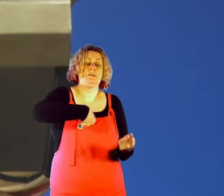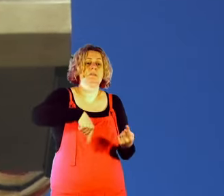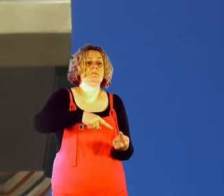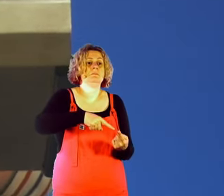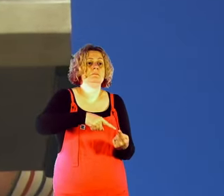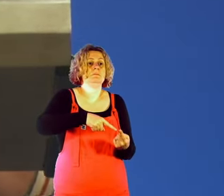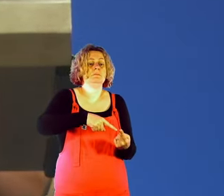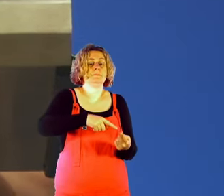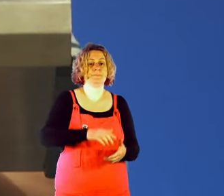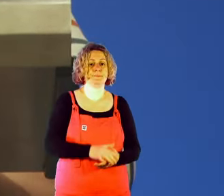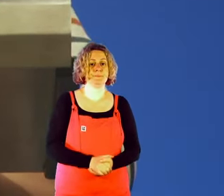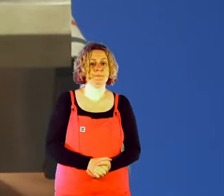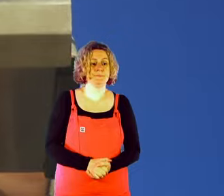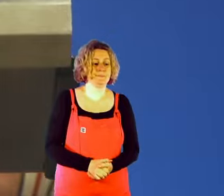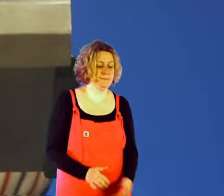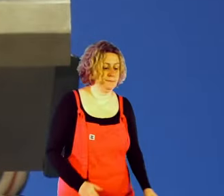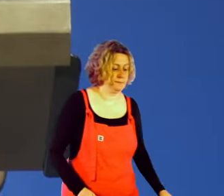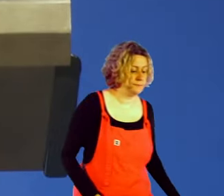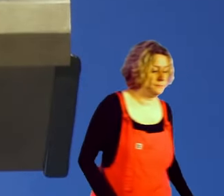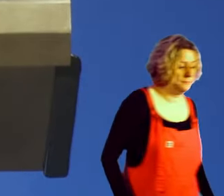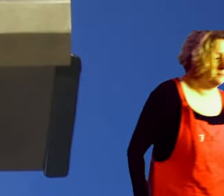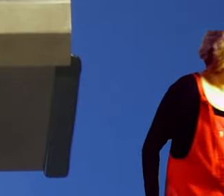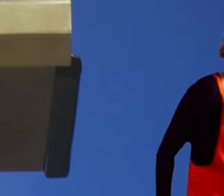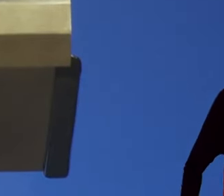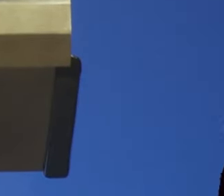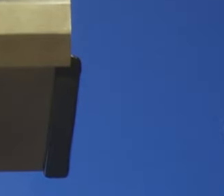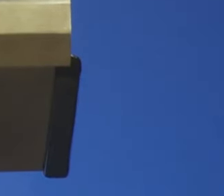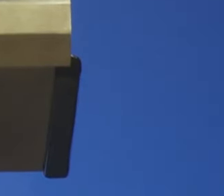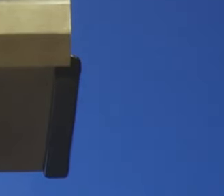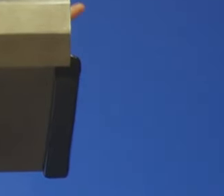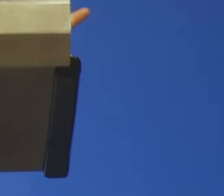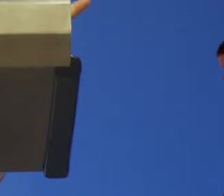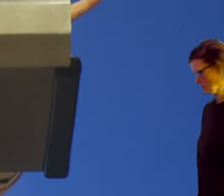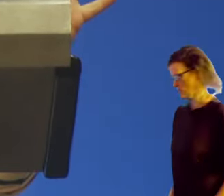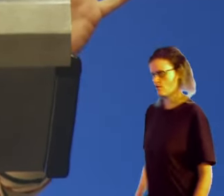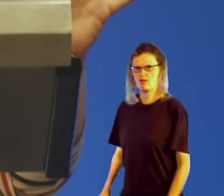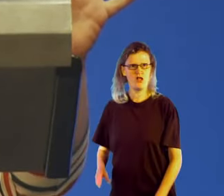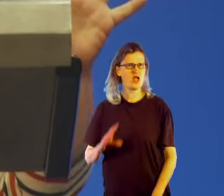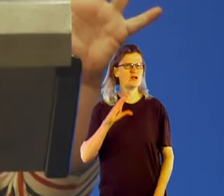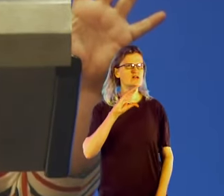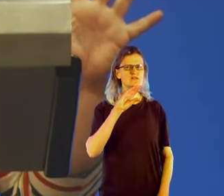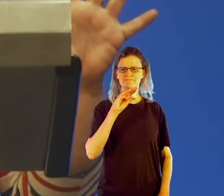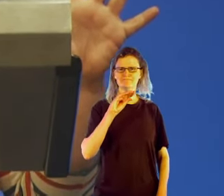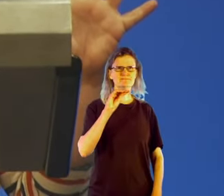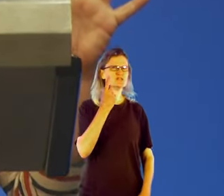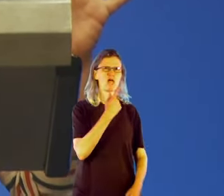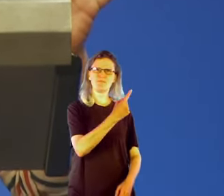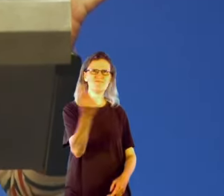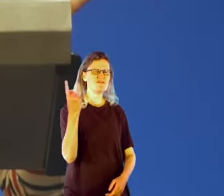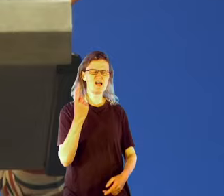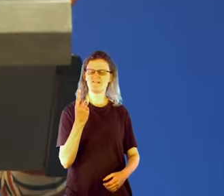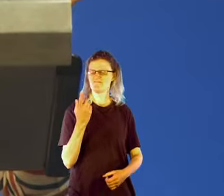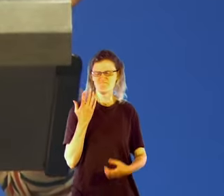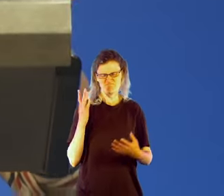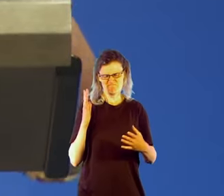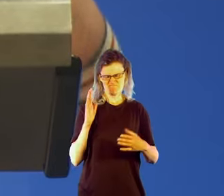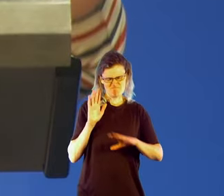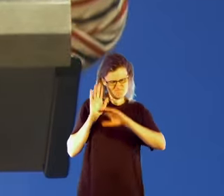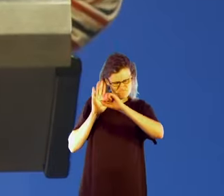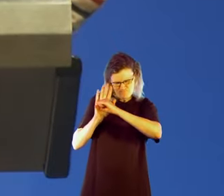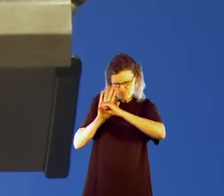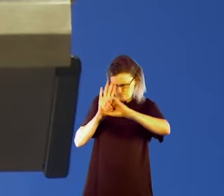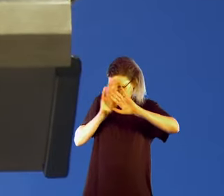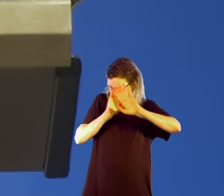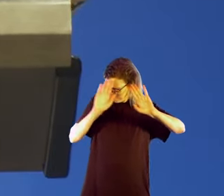Some of us naturally respond to that by closing ourselves off, just not letting ourselves enjoy the blessing of close relationships so